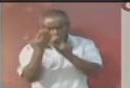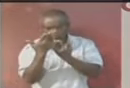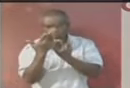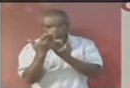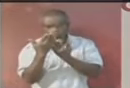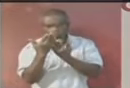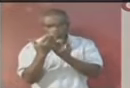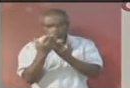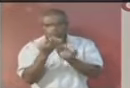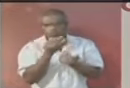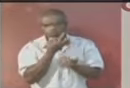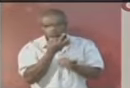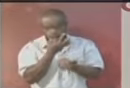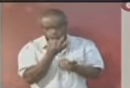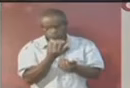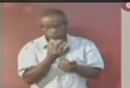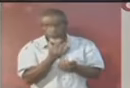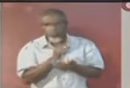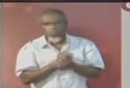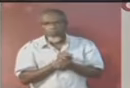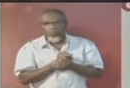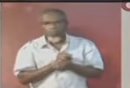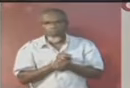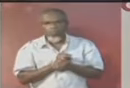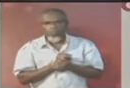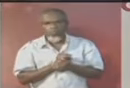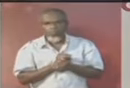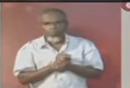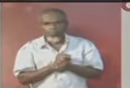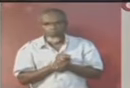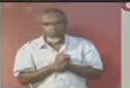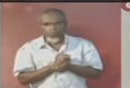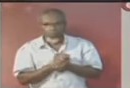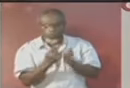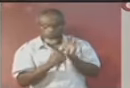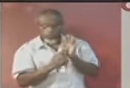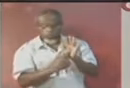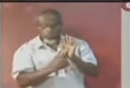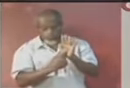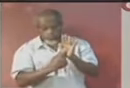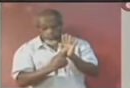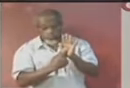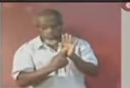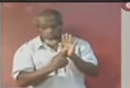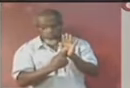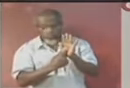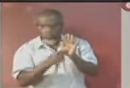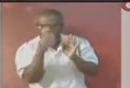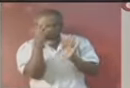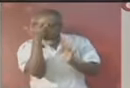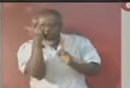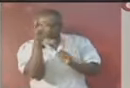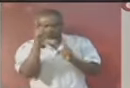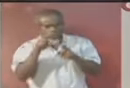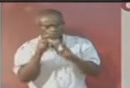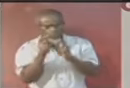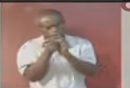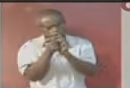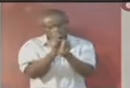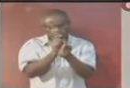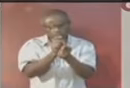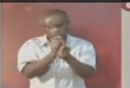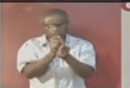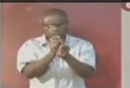said, by the end of the week with a position paper as to basically why we should move from the status quo and go